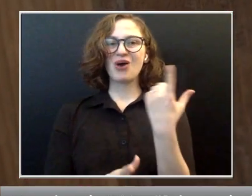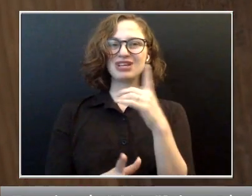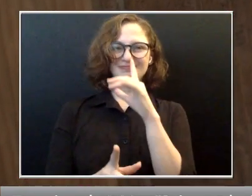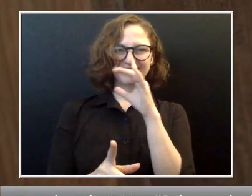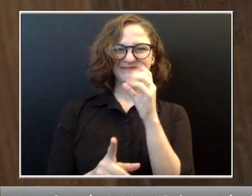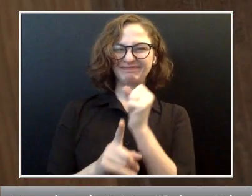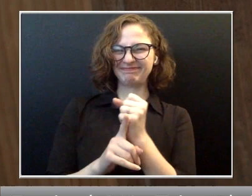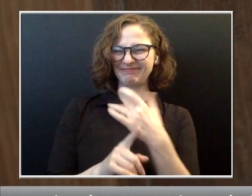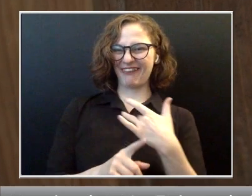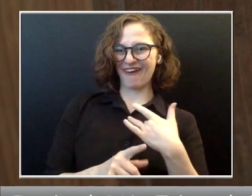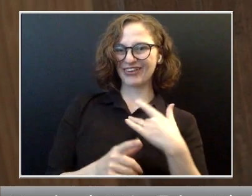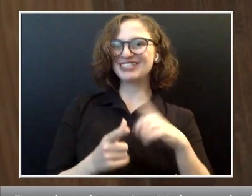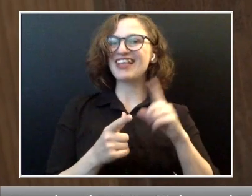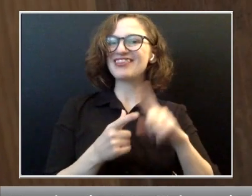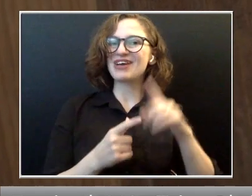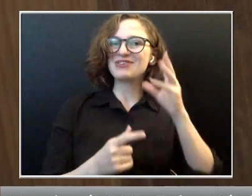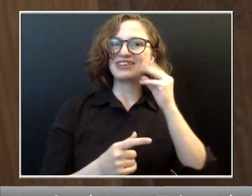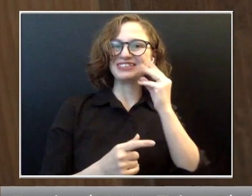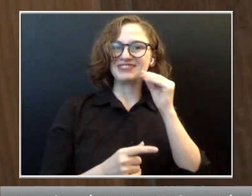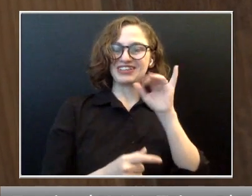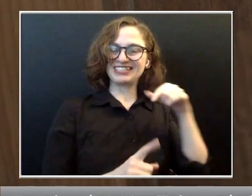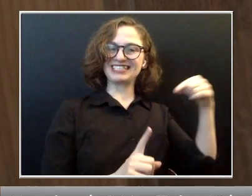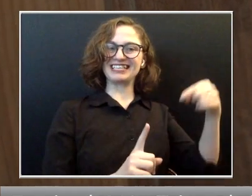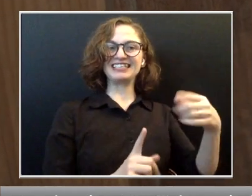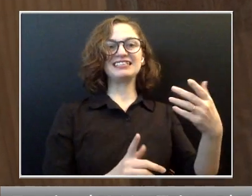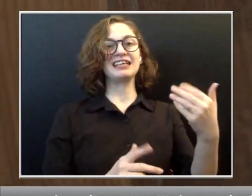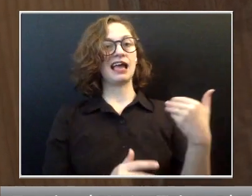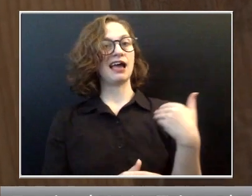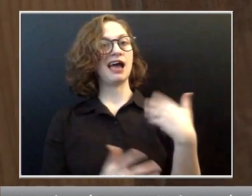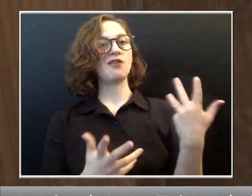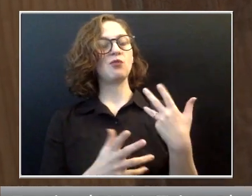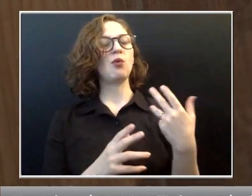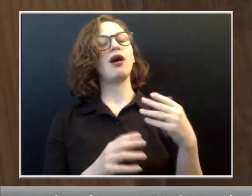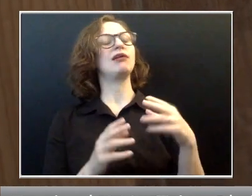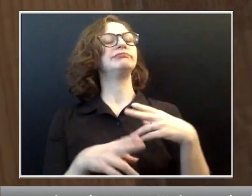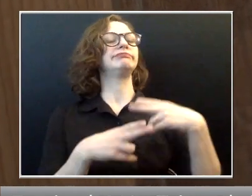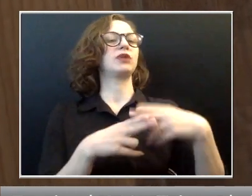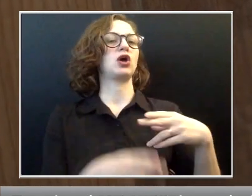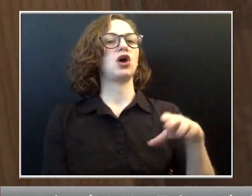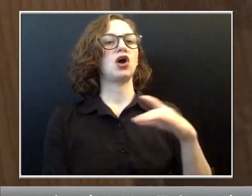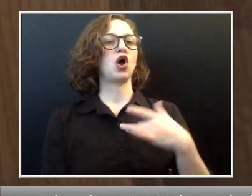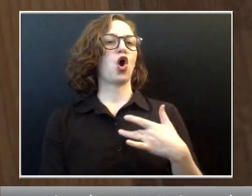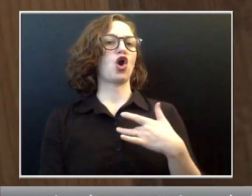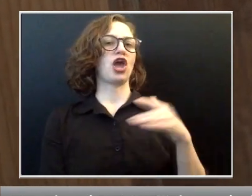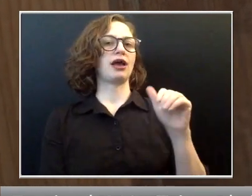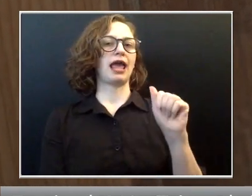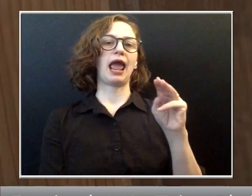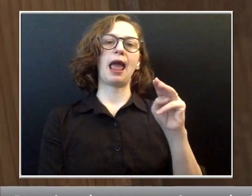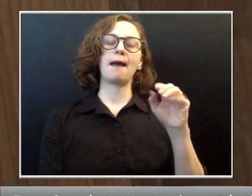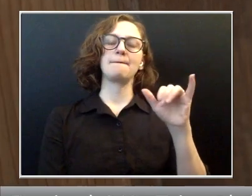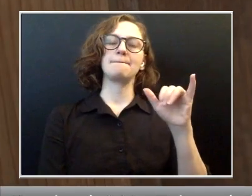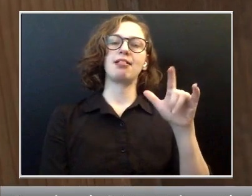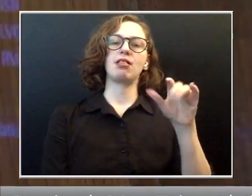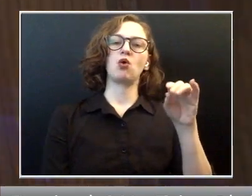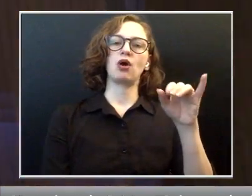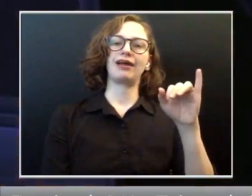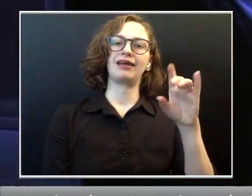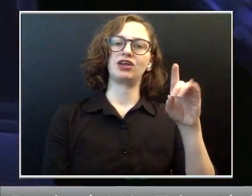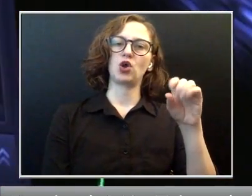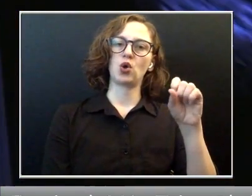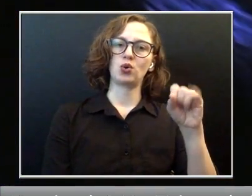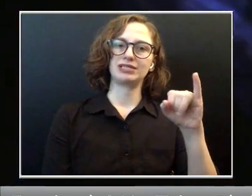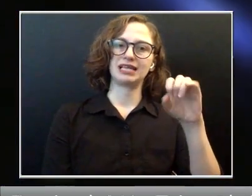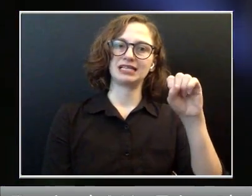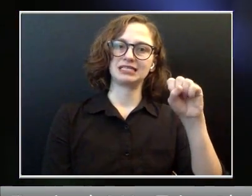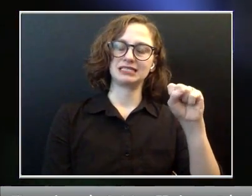cardiac amyloidosis, a buildup of abnormal proteins in the tissues of the heart, Rick's condition was dire. His heart